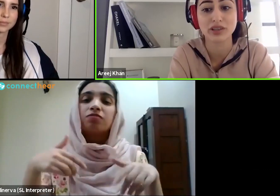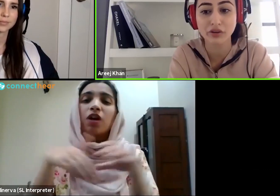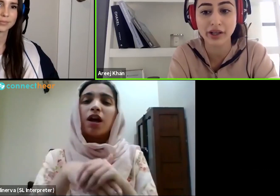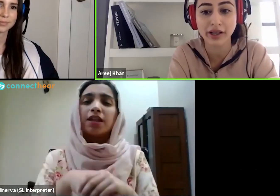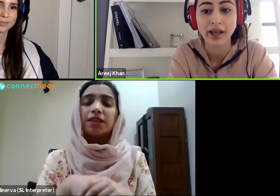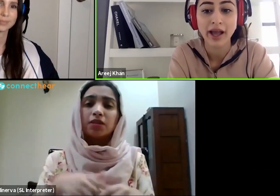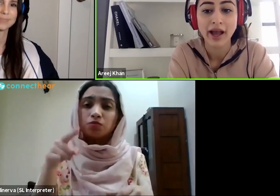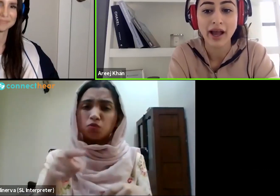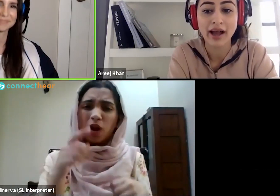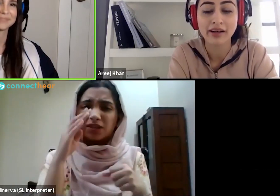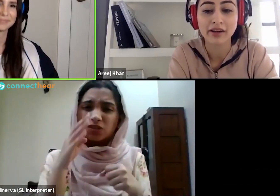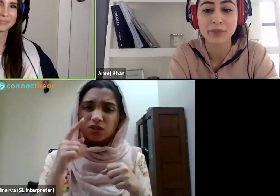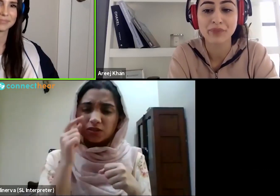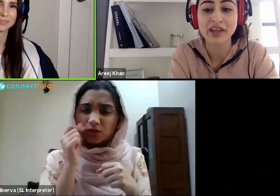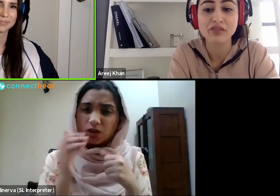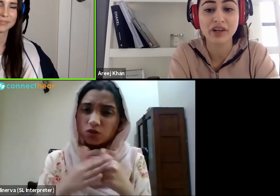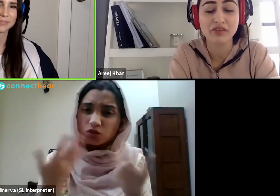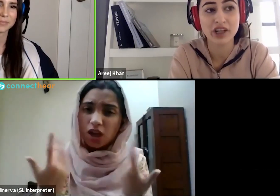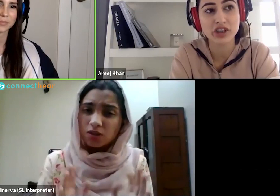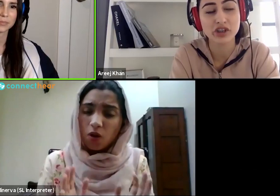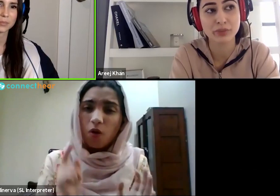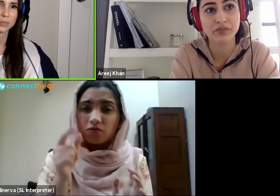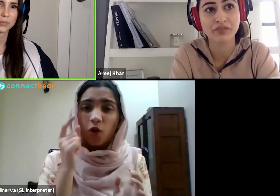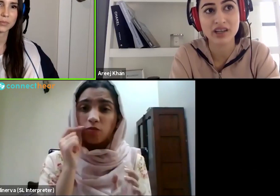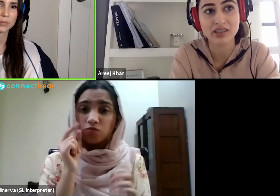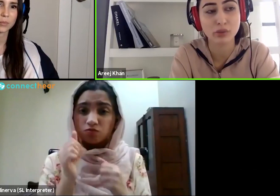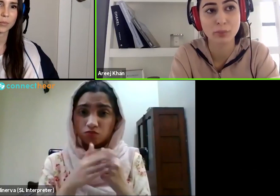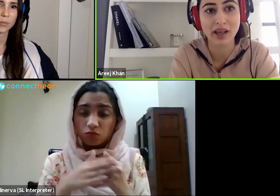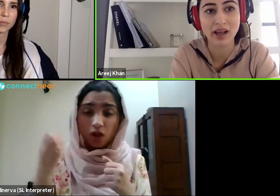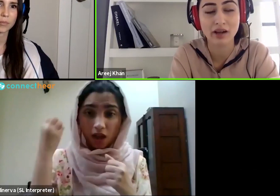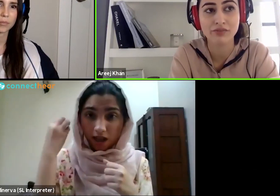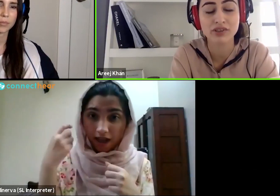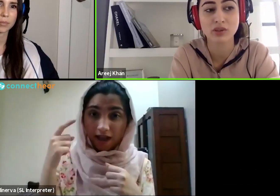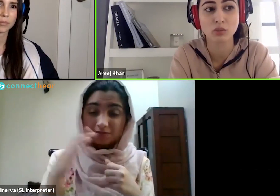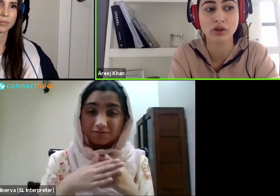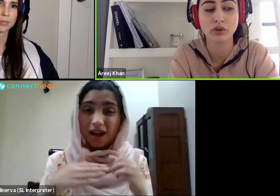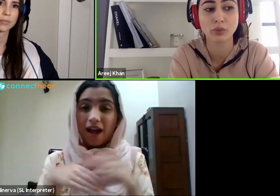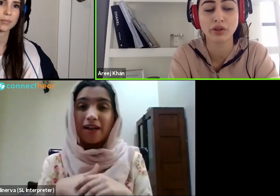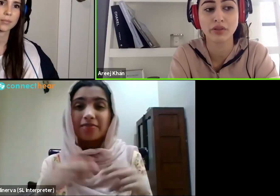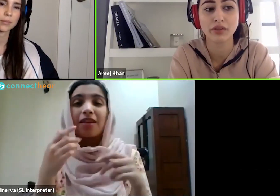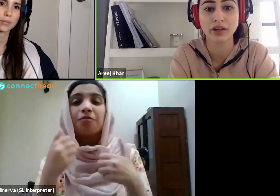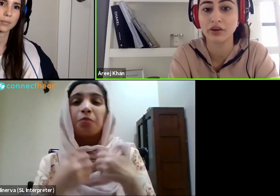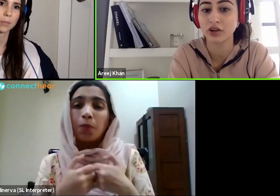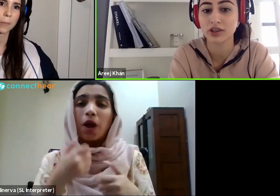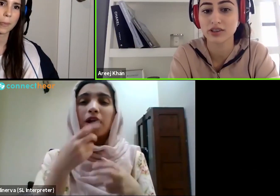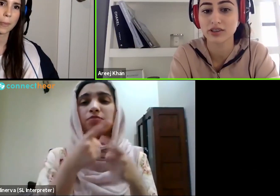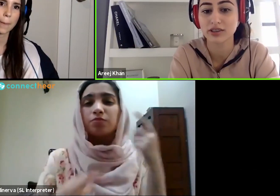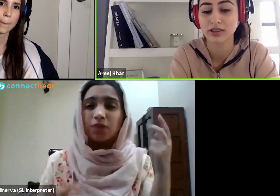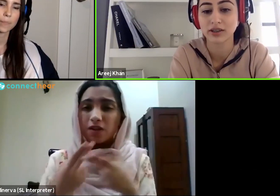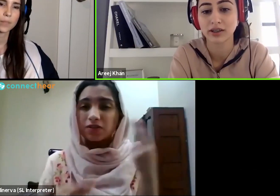who is hearing, and any relationship advice that you may have for someone with a hearing